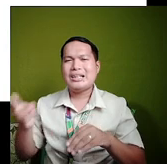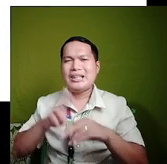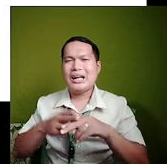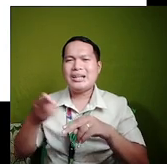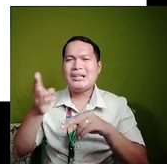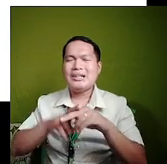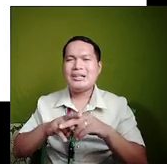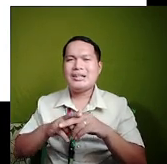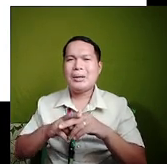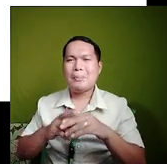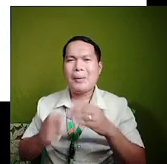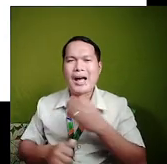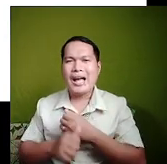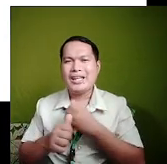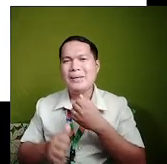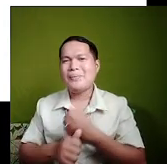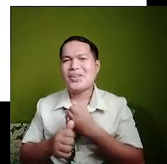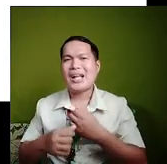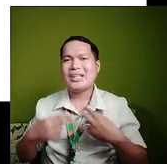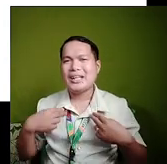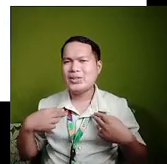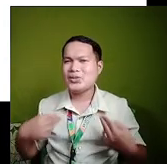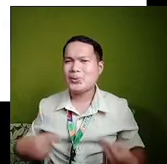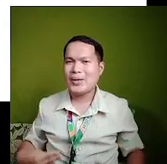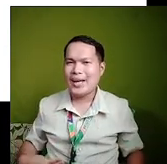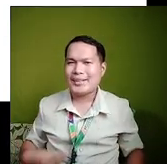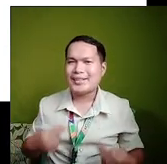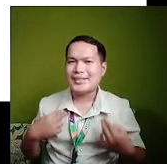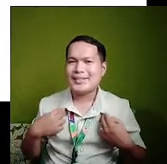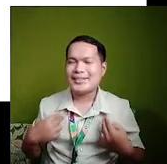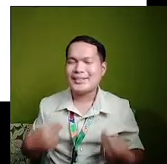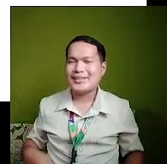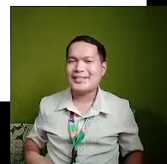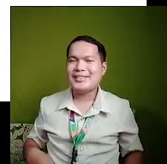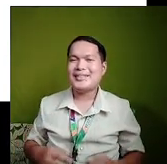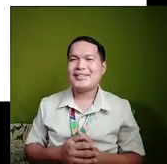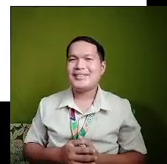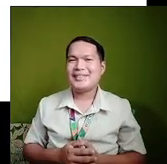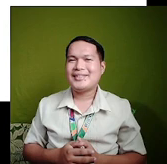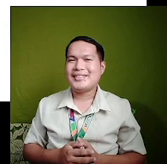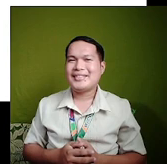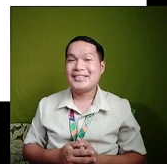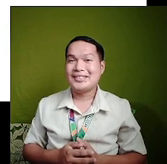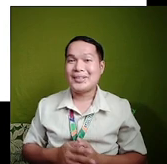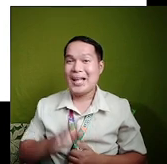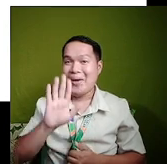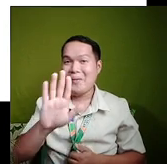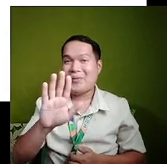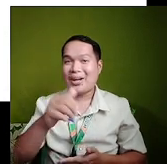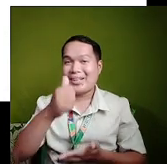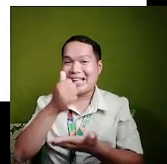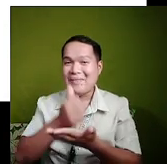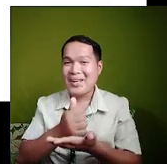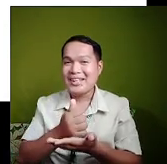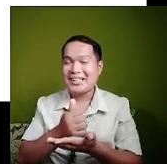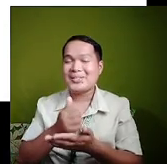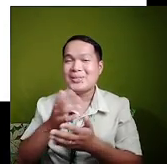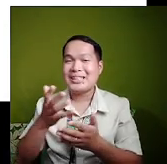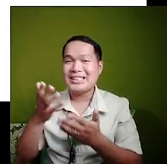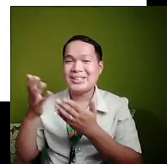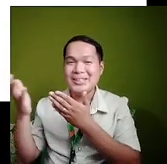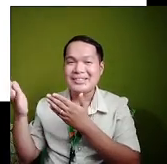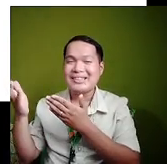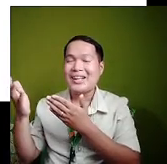nakakadagdag ng panganib sa ating kalusugan So now for our assignment